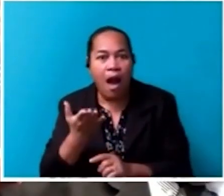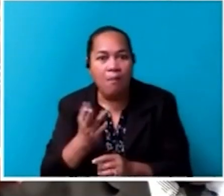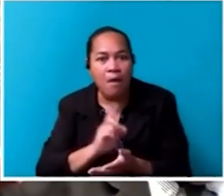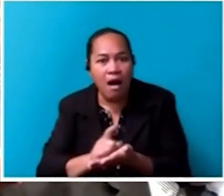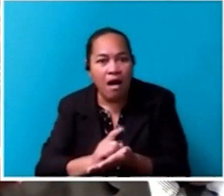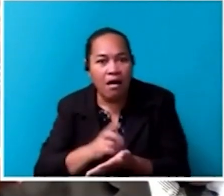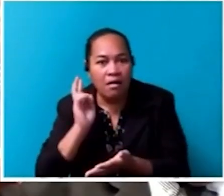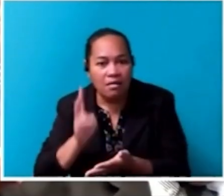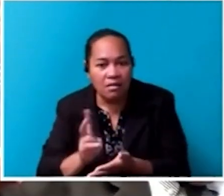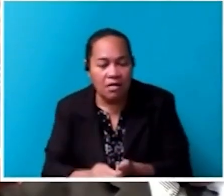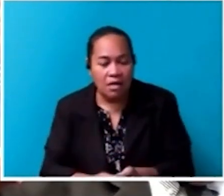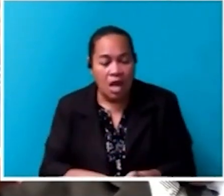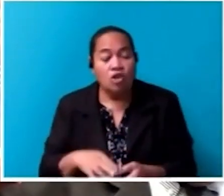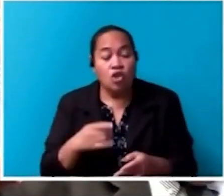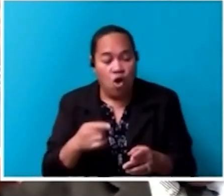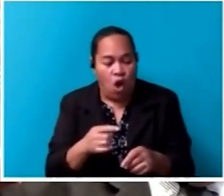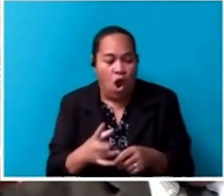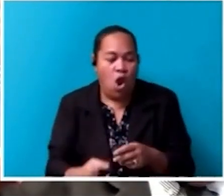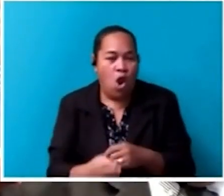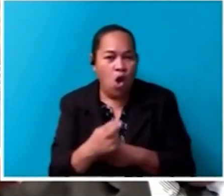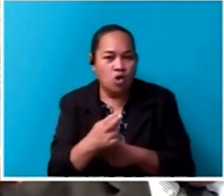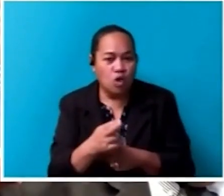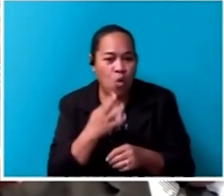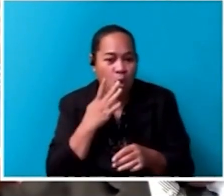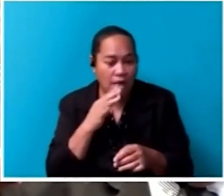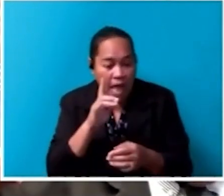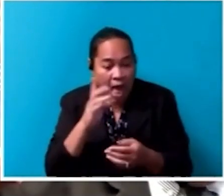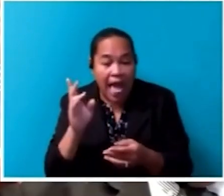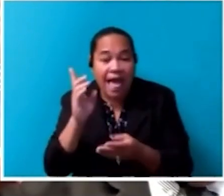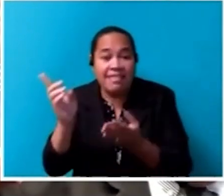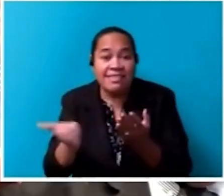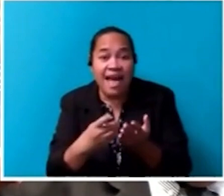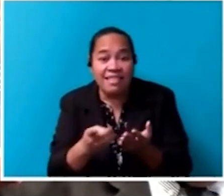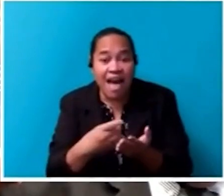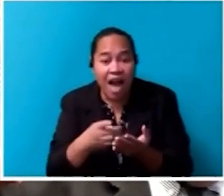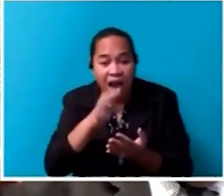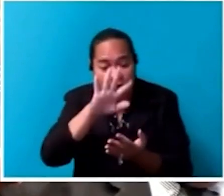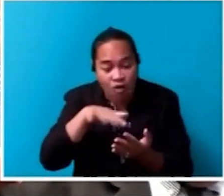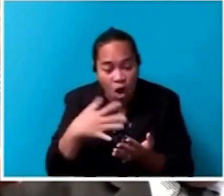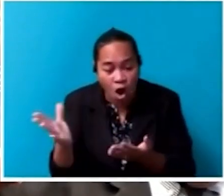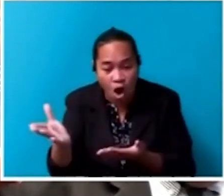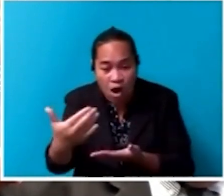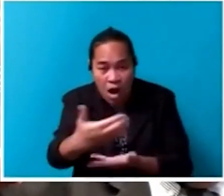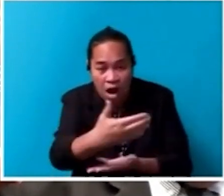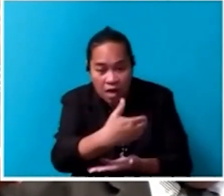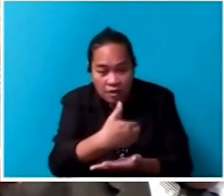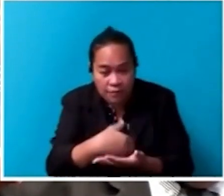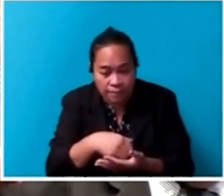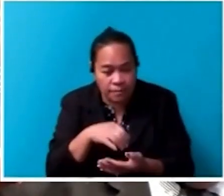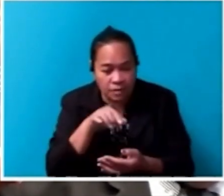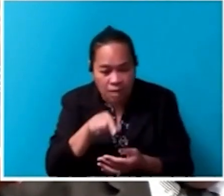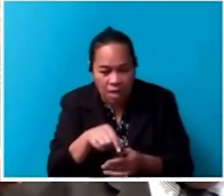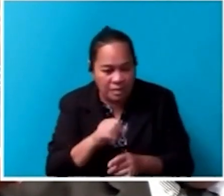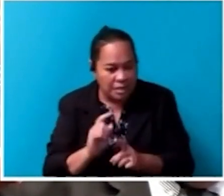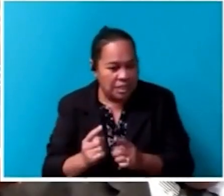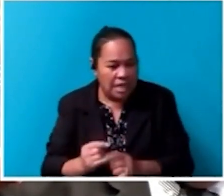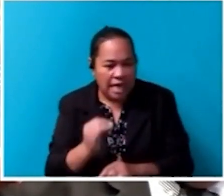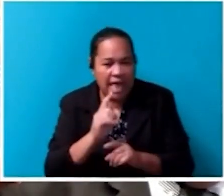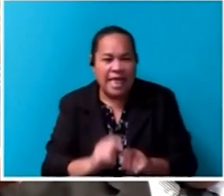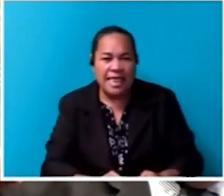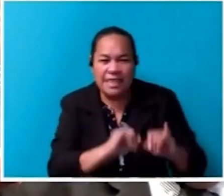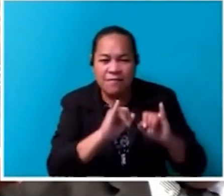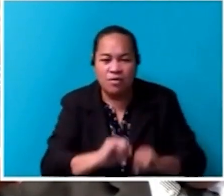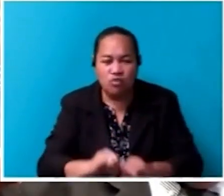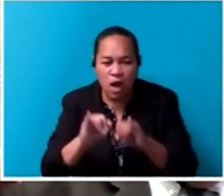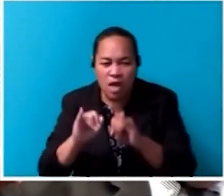the Park launched a systematic data collection process capturing basic profiles, needs and